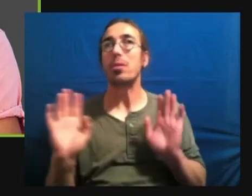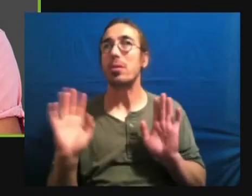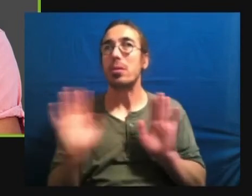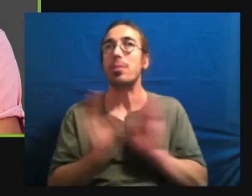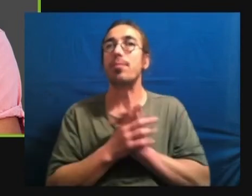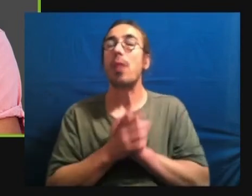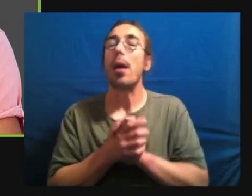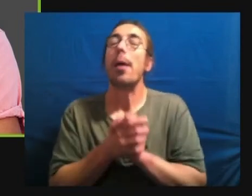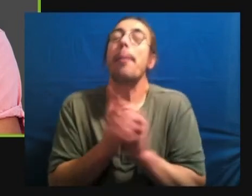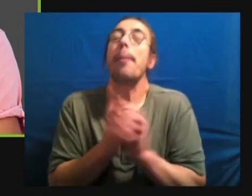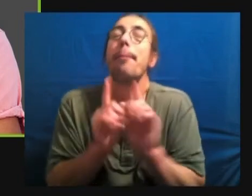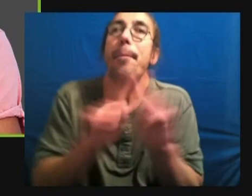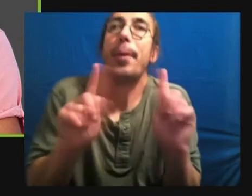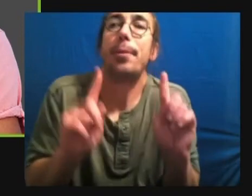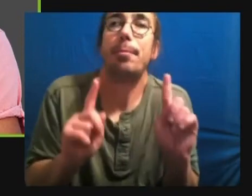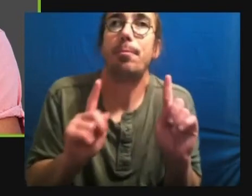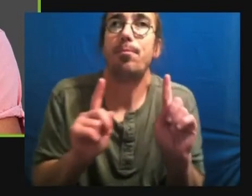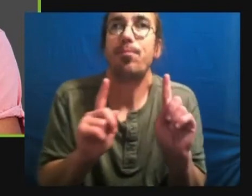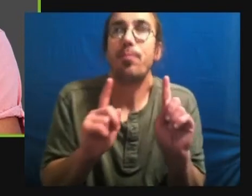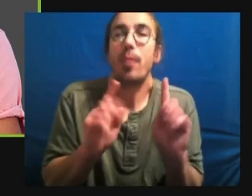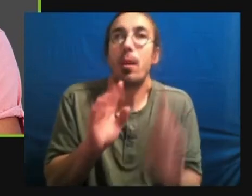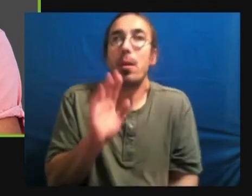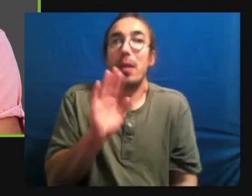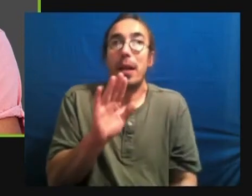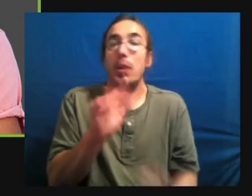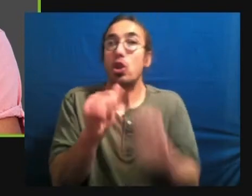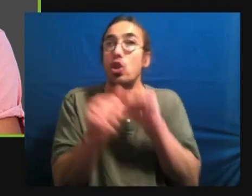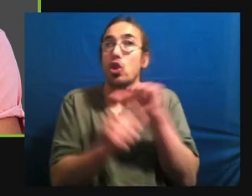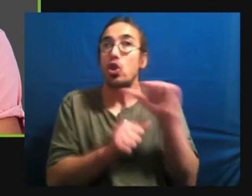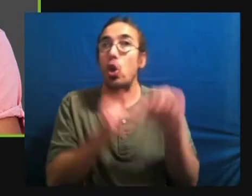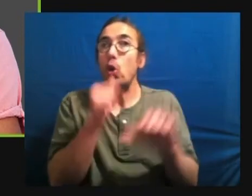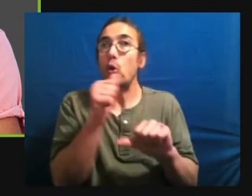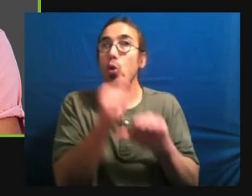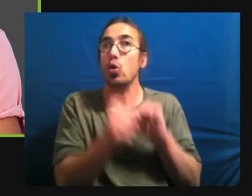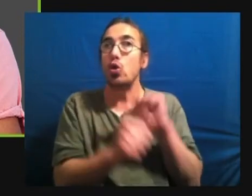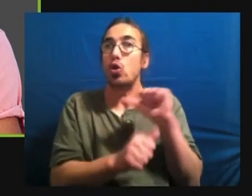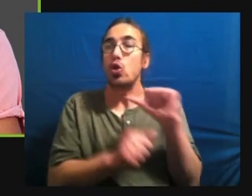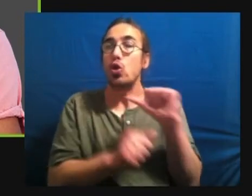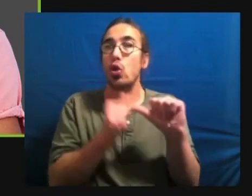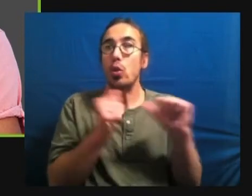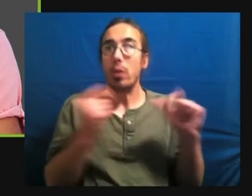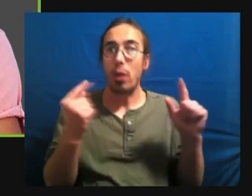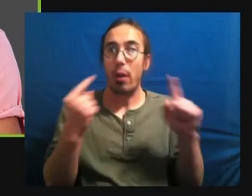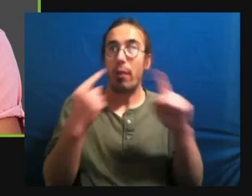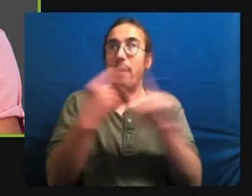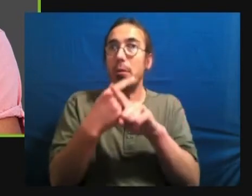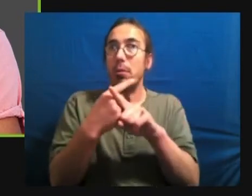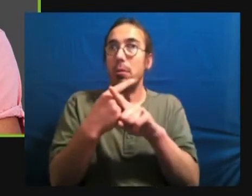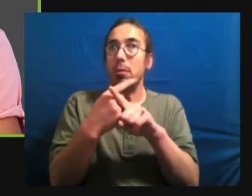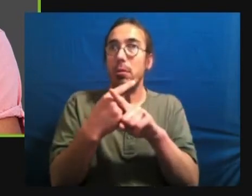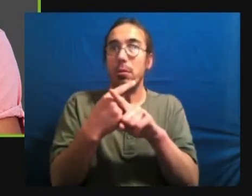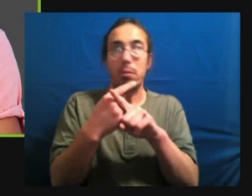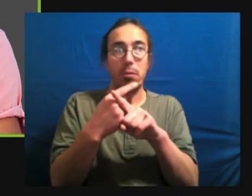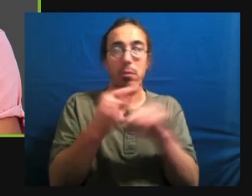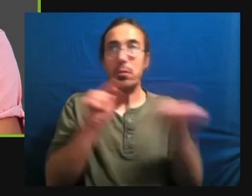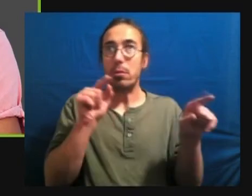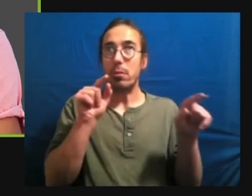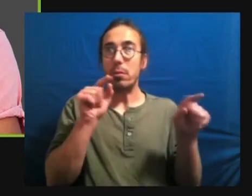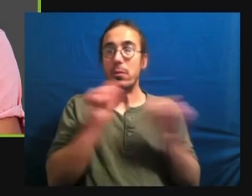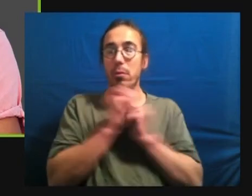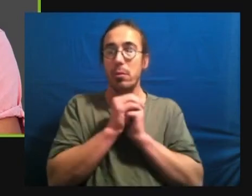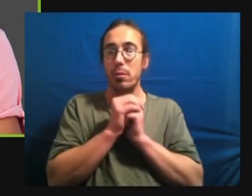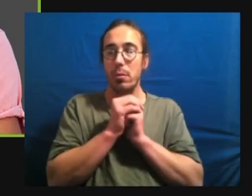but his social intersections that have been